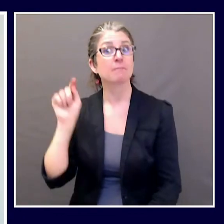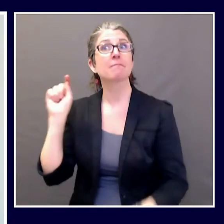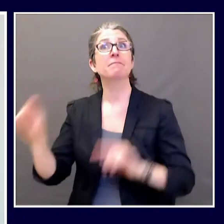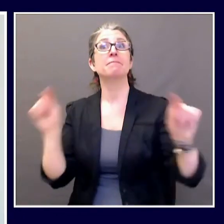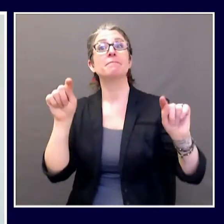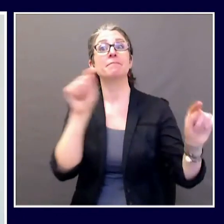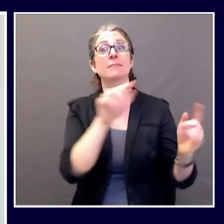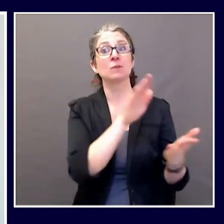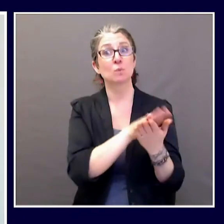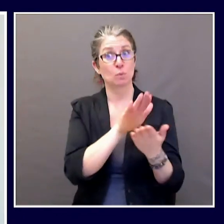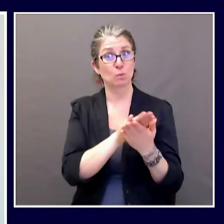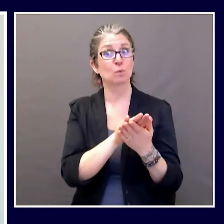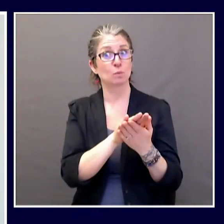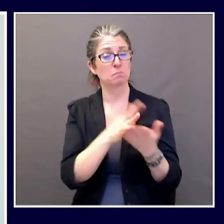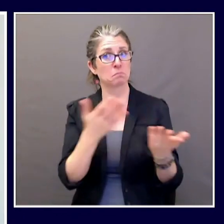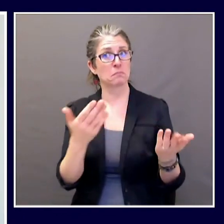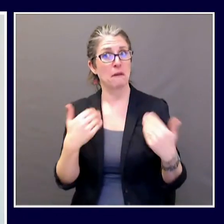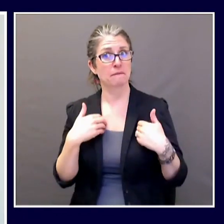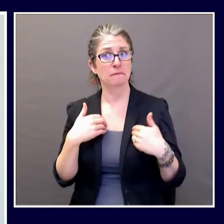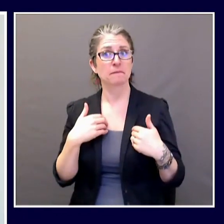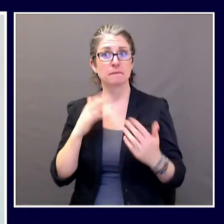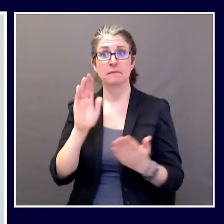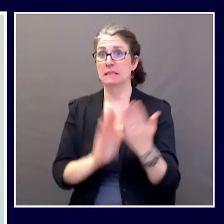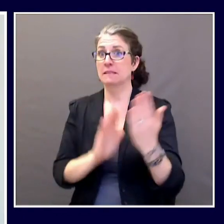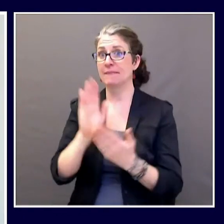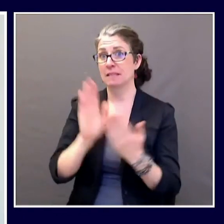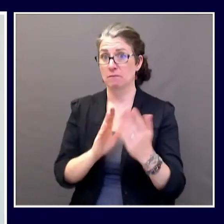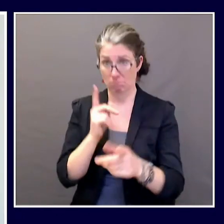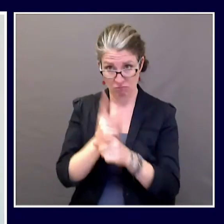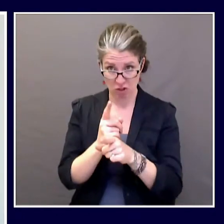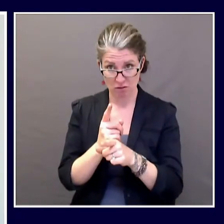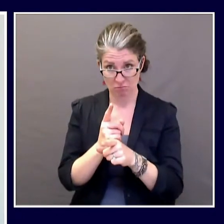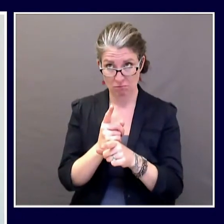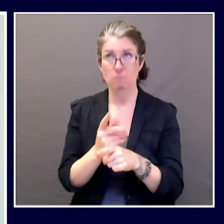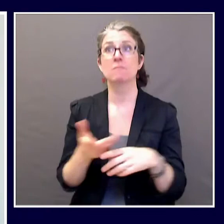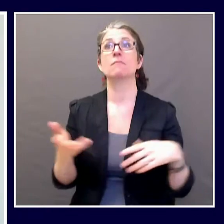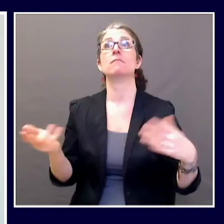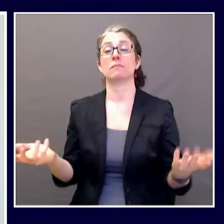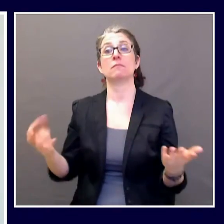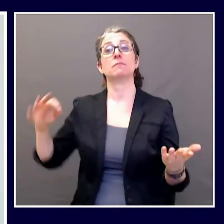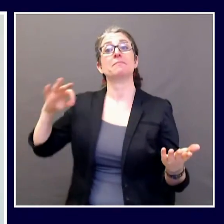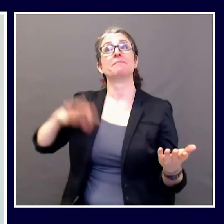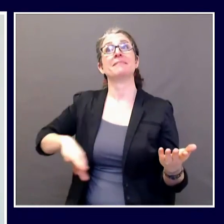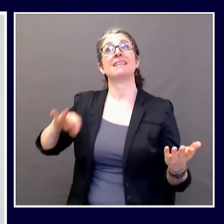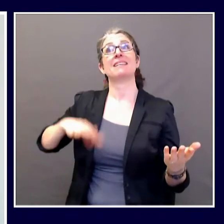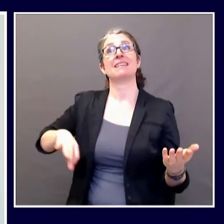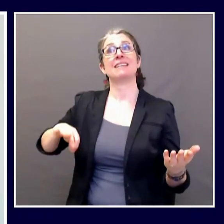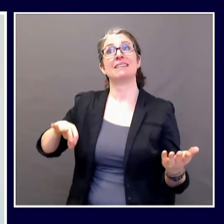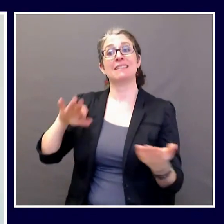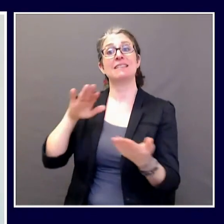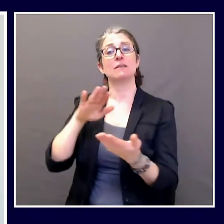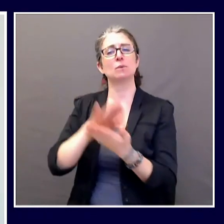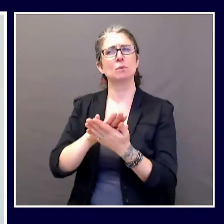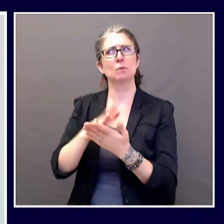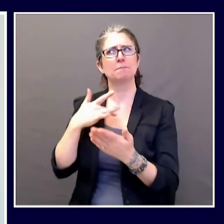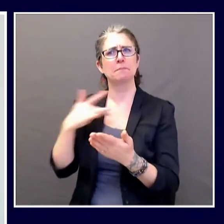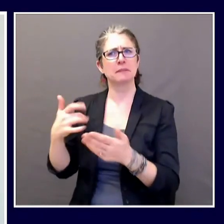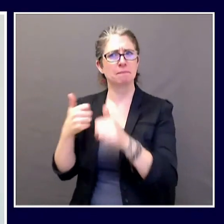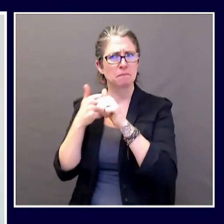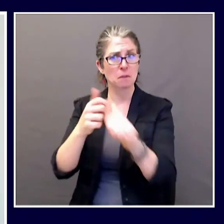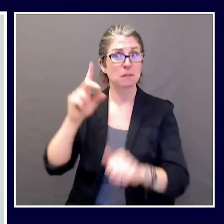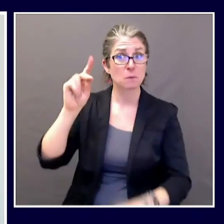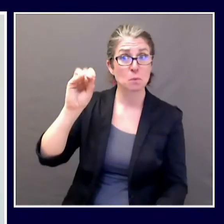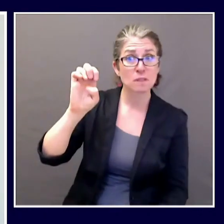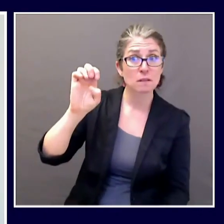culture of Maine schools has been that, if the DOE issues a recommendation, that you follow it to a T, cross all